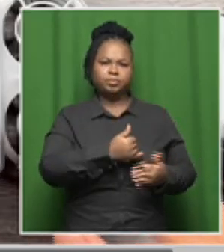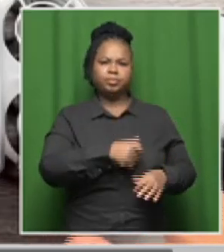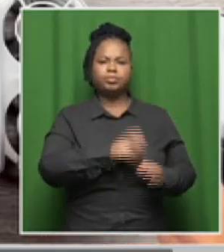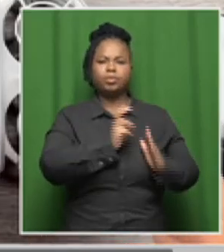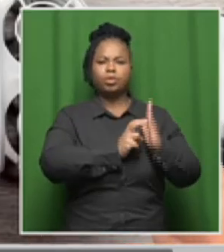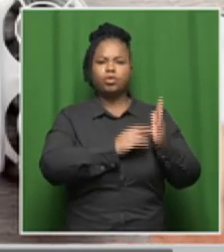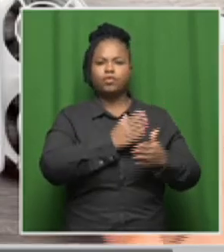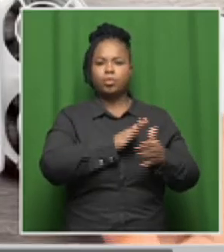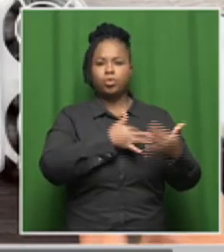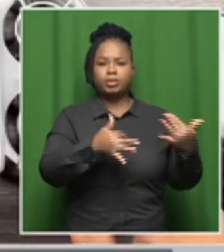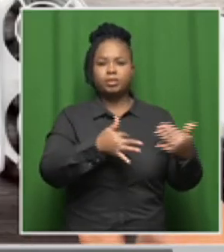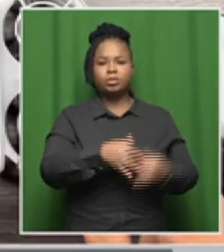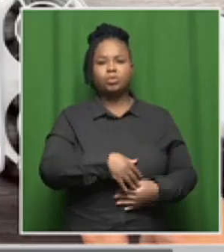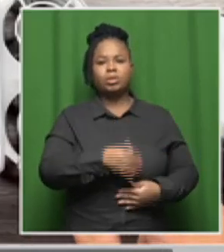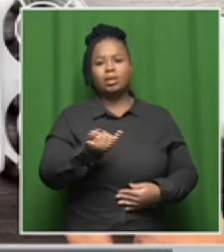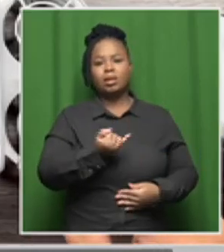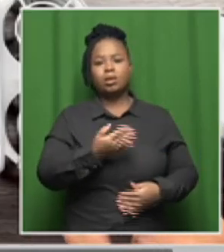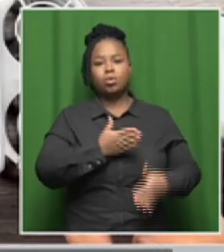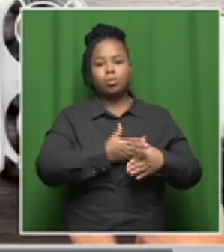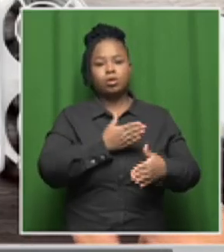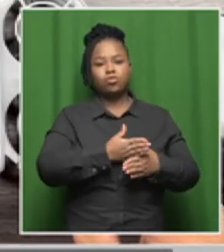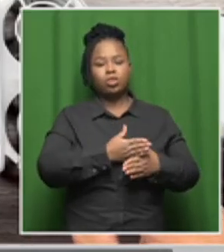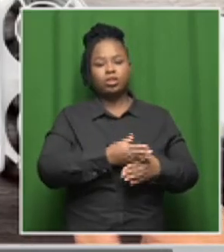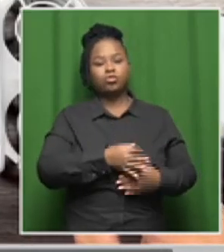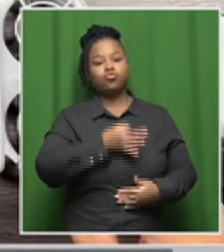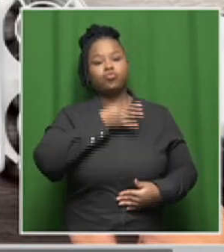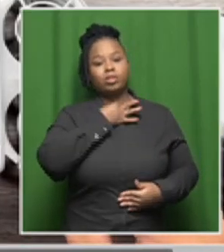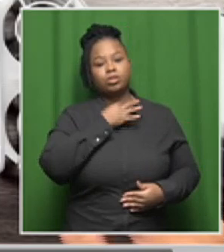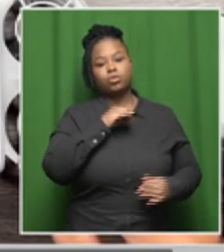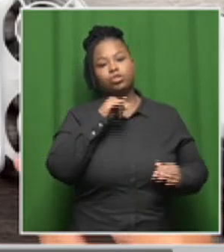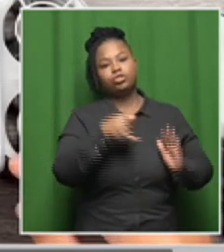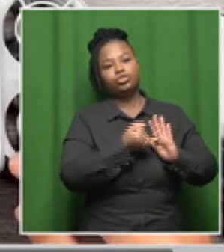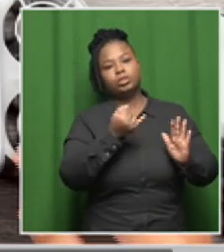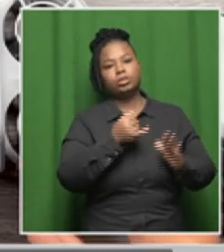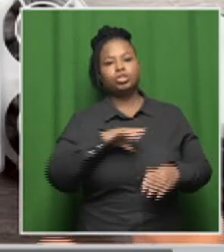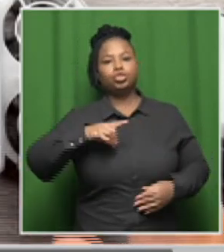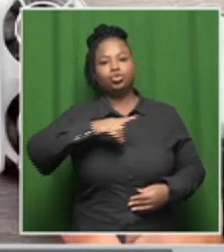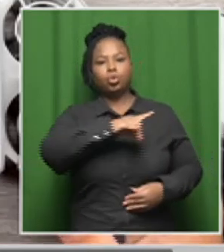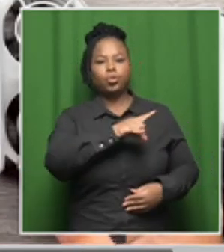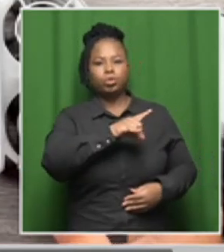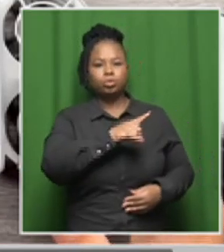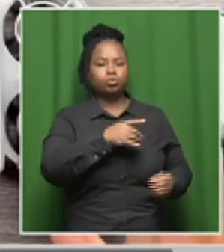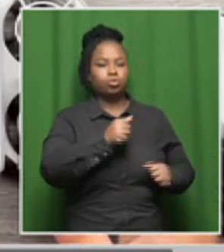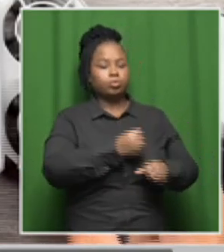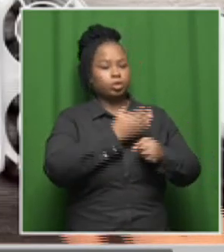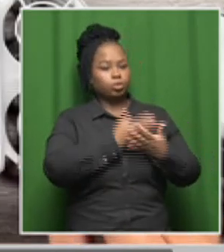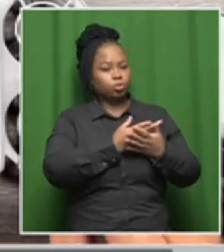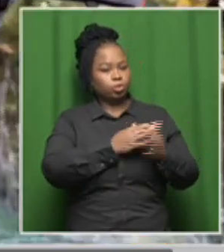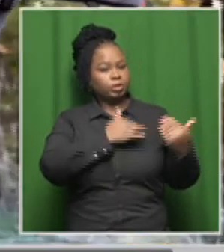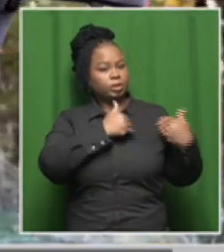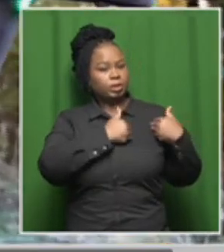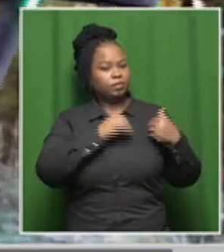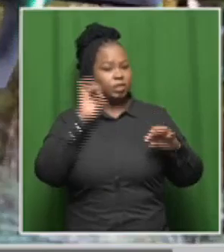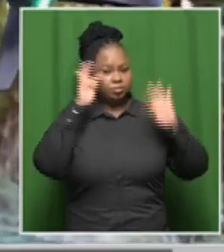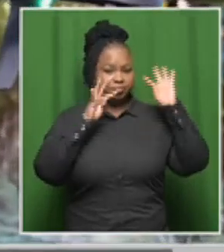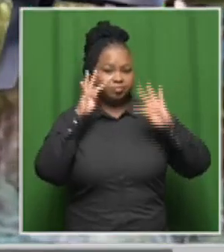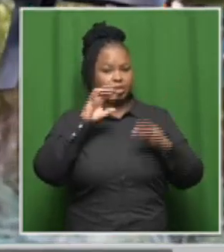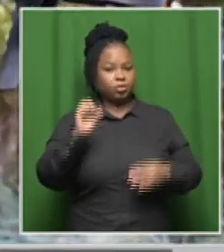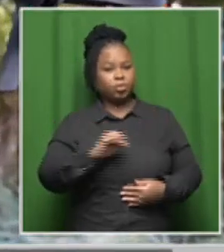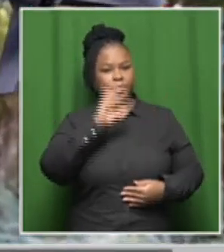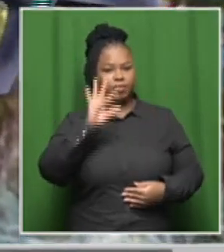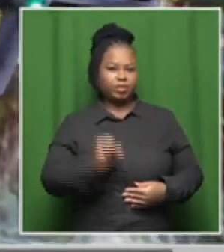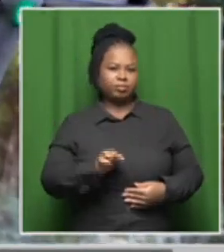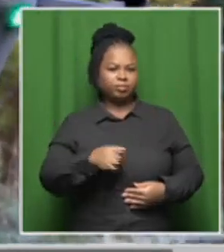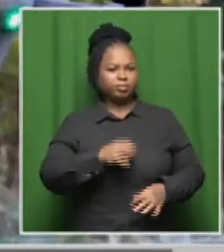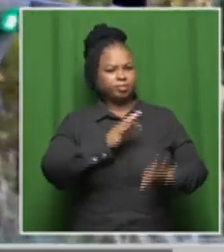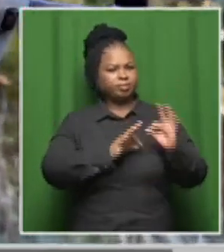framework focusing on factors like operational risk rather than just drone weight, enhanced safety and innovation in South Africa's drone sector. Talk